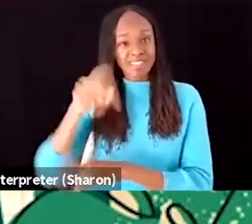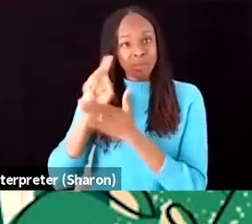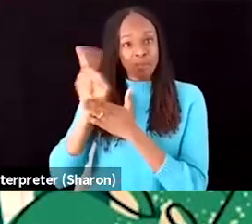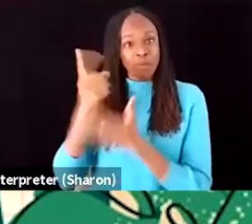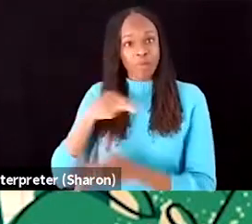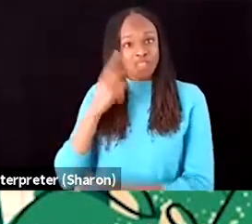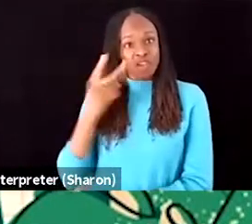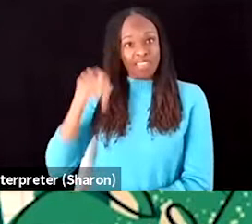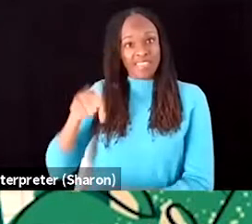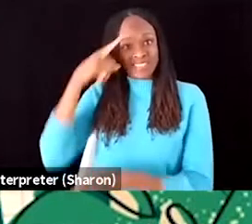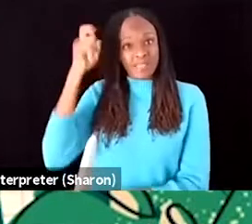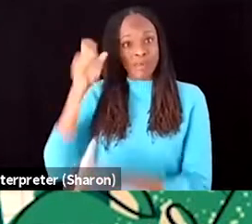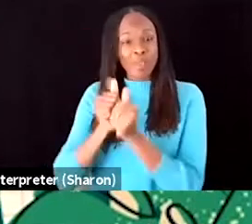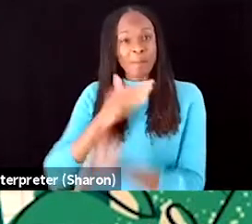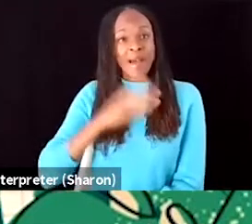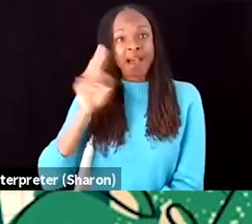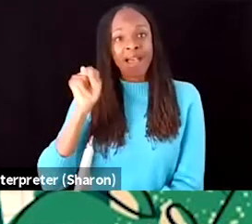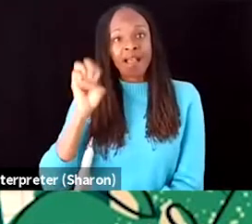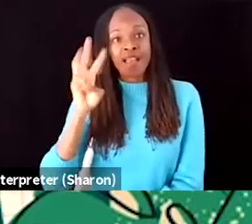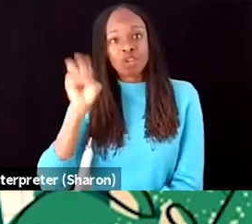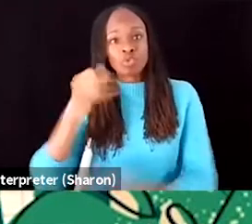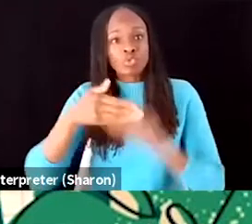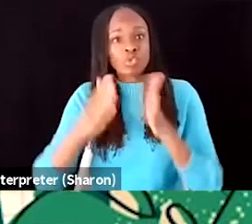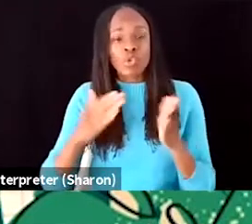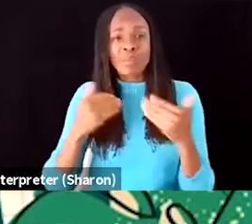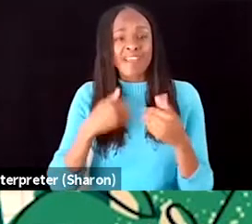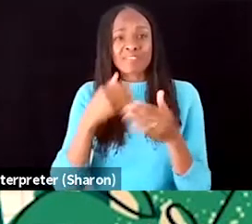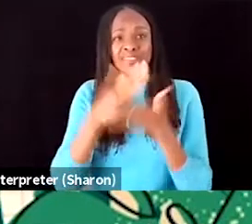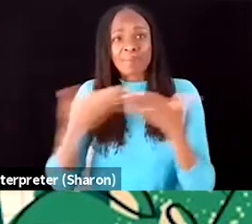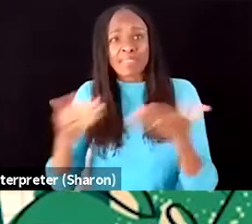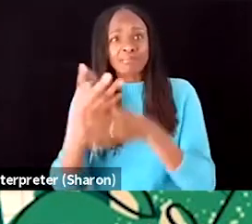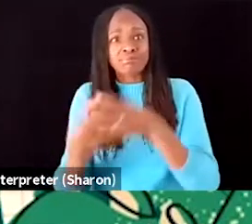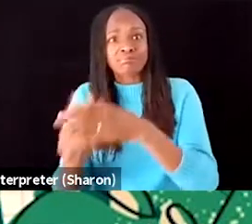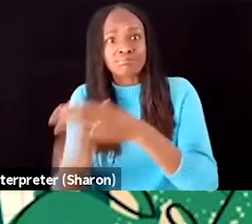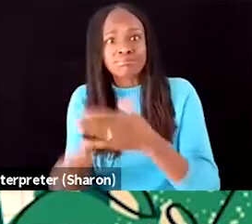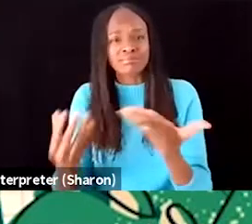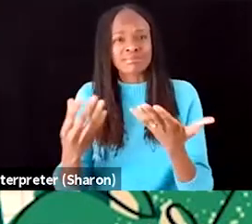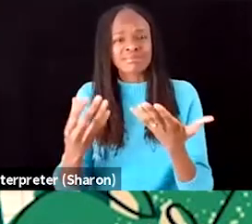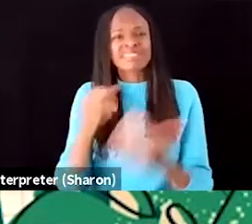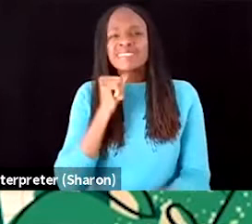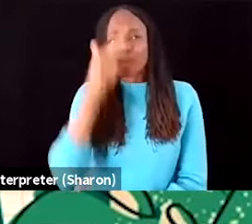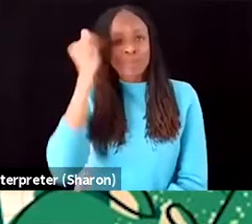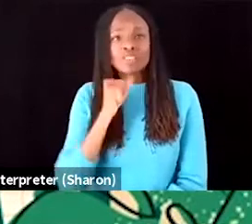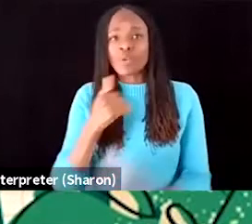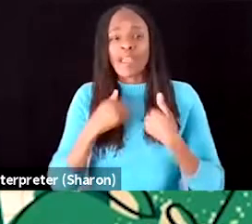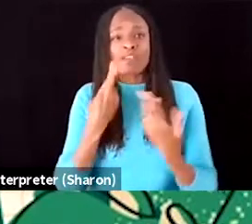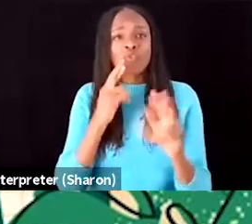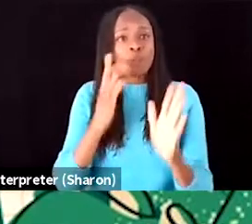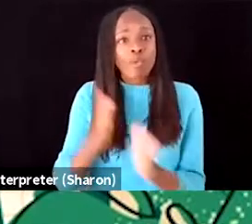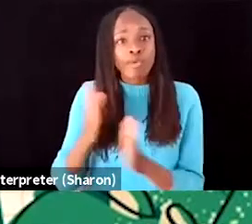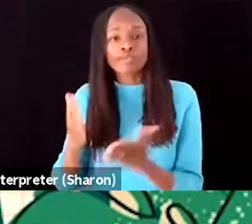saw this summer, even in my newsroom, there were things getting dropped. It's not because we didn't have reporters of color on